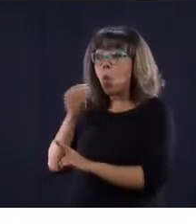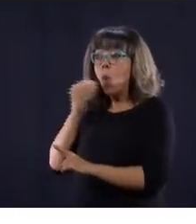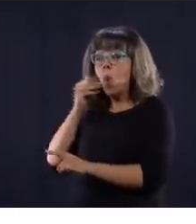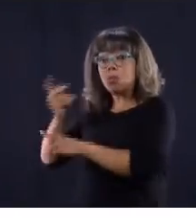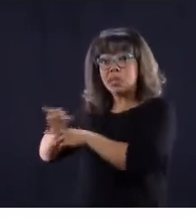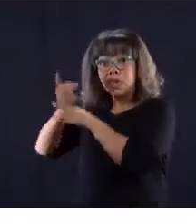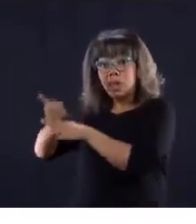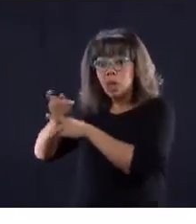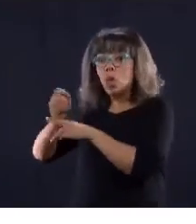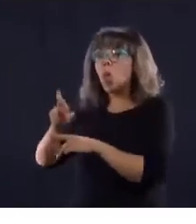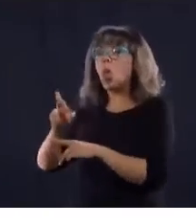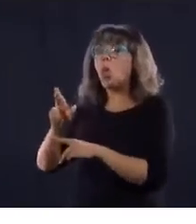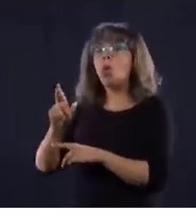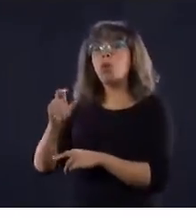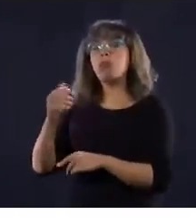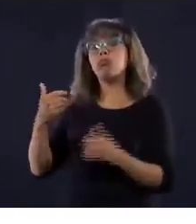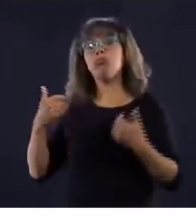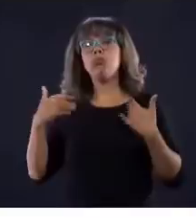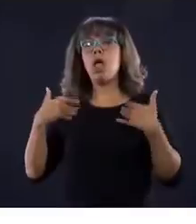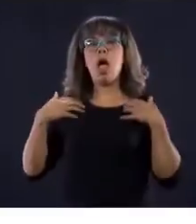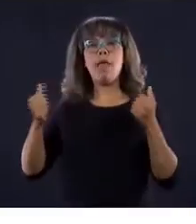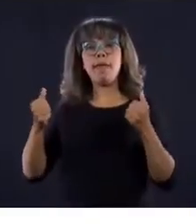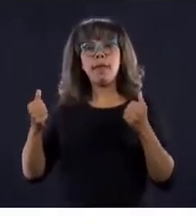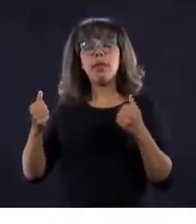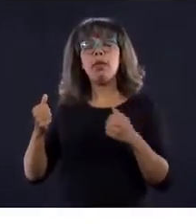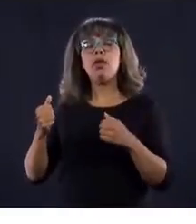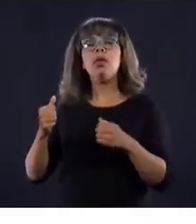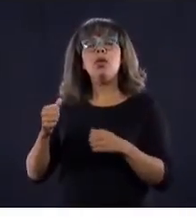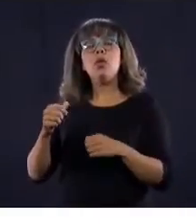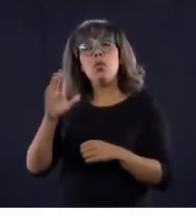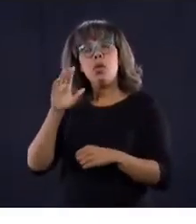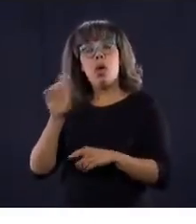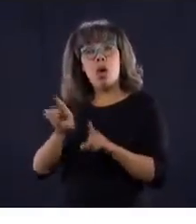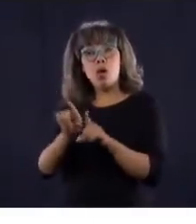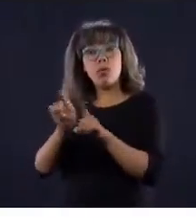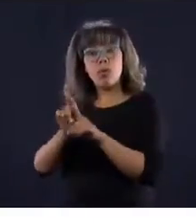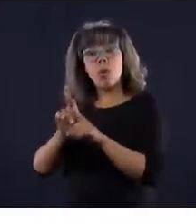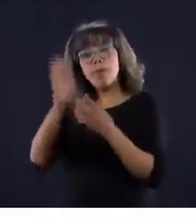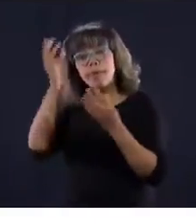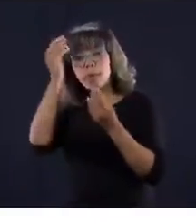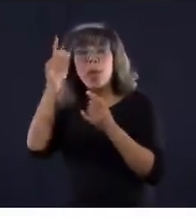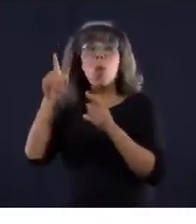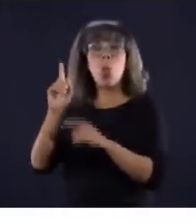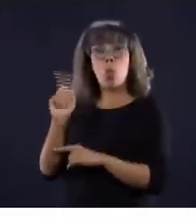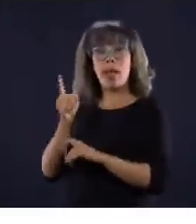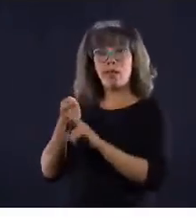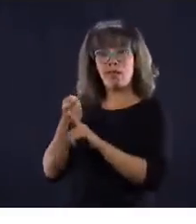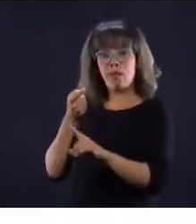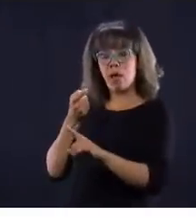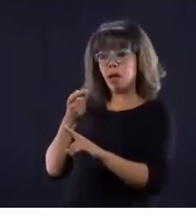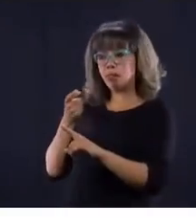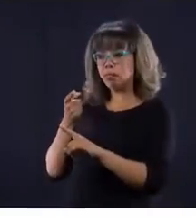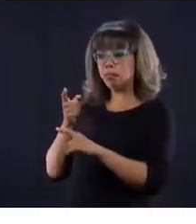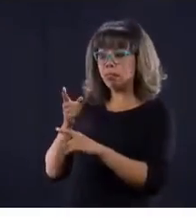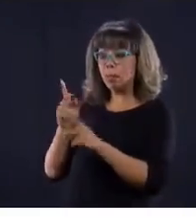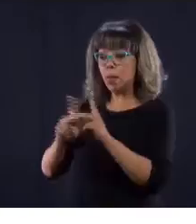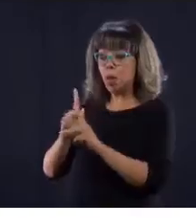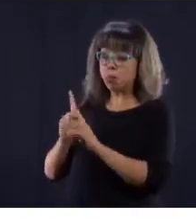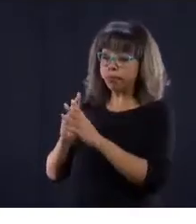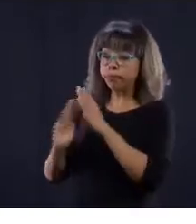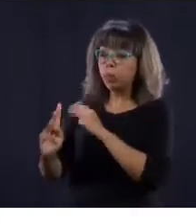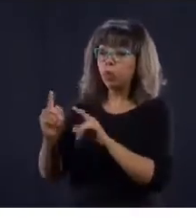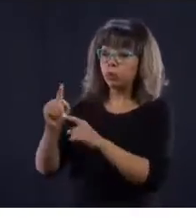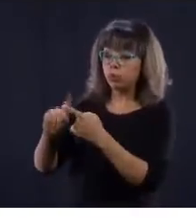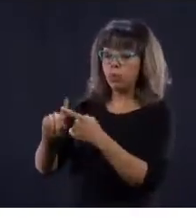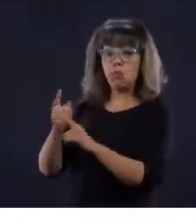this is a stability, because we are not going down as we thought we would go, we prefer actually to delay,